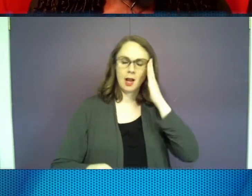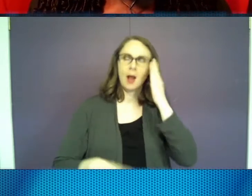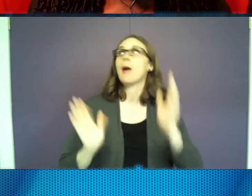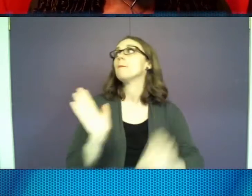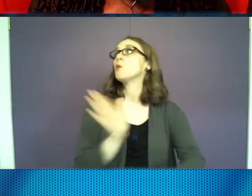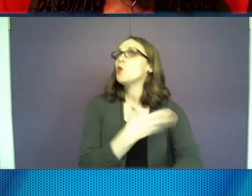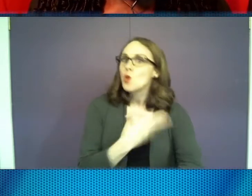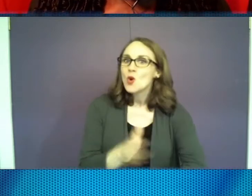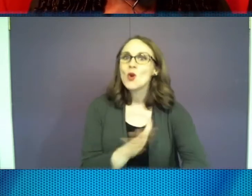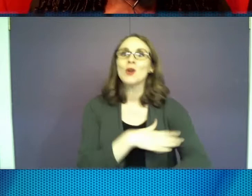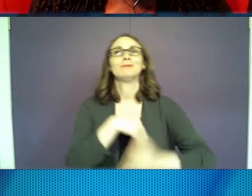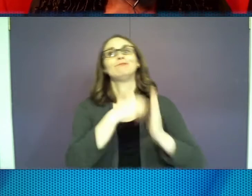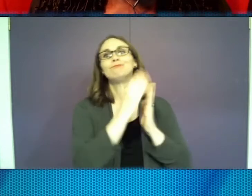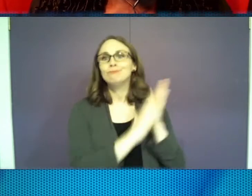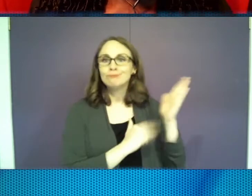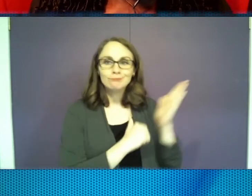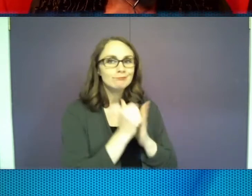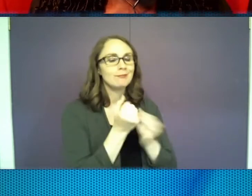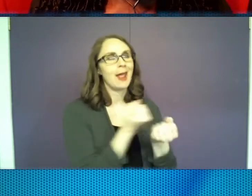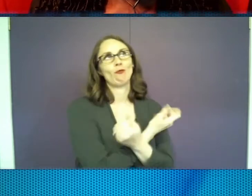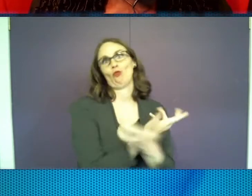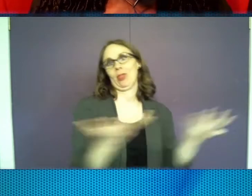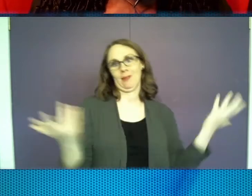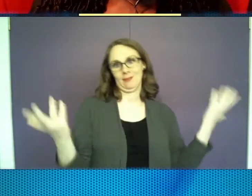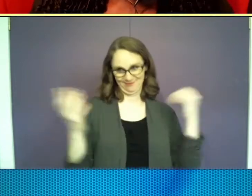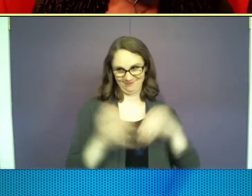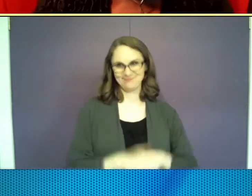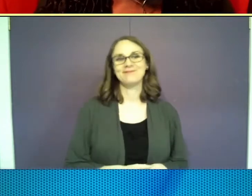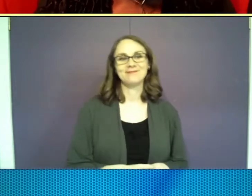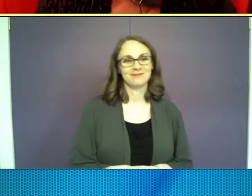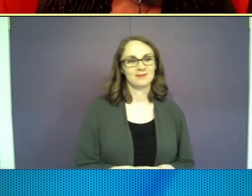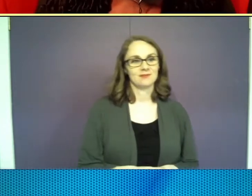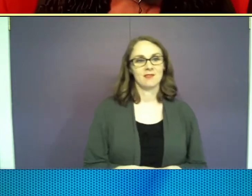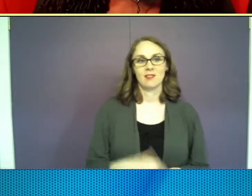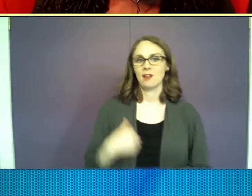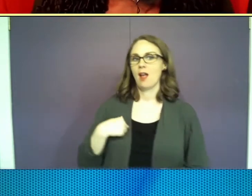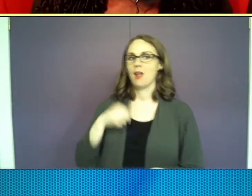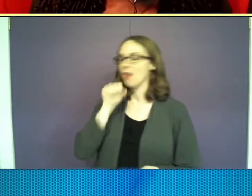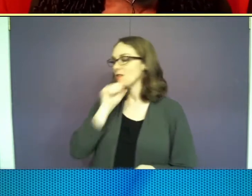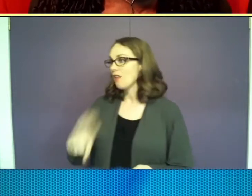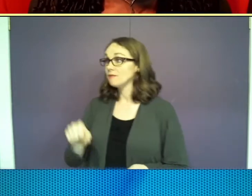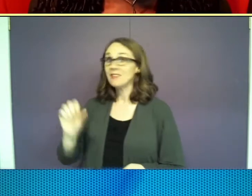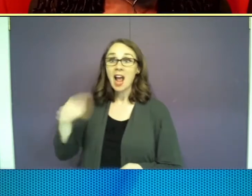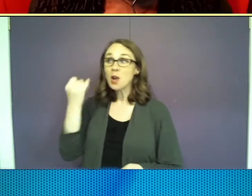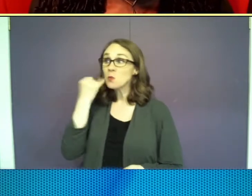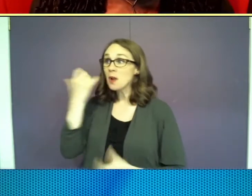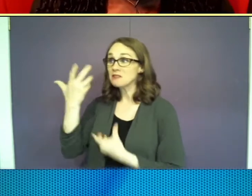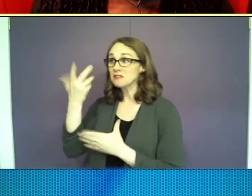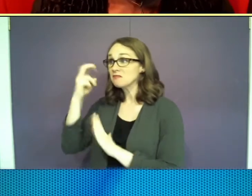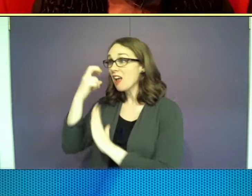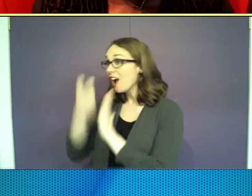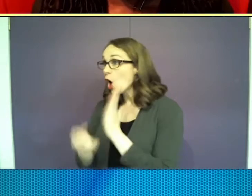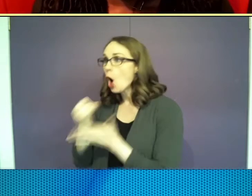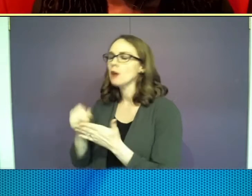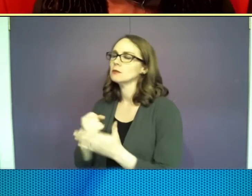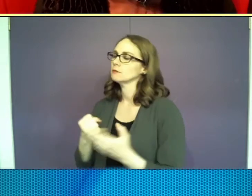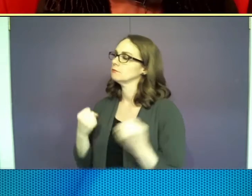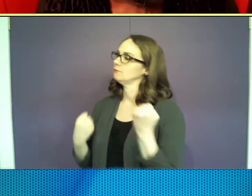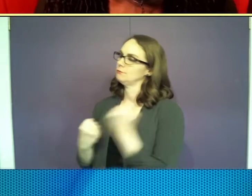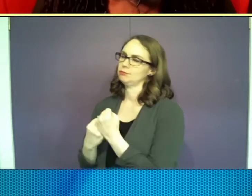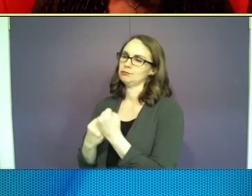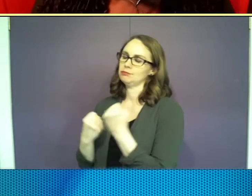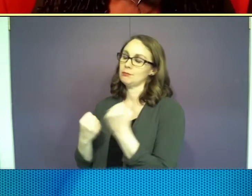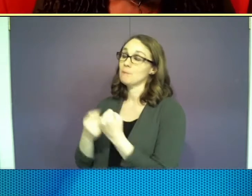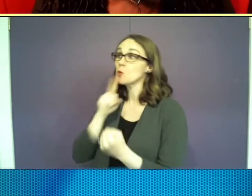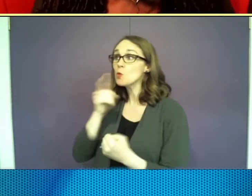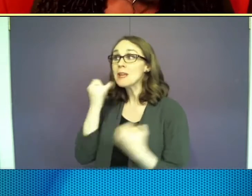and painter and everybody. Yeah. Yeah. I'm totally about that. Anybody that's into the arts, I'm all for it. And I'm sure if